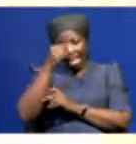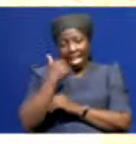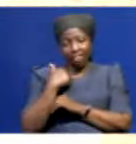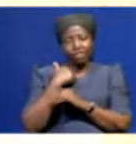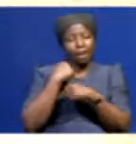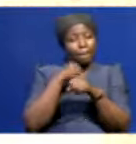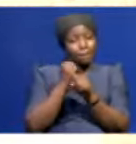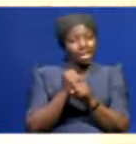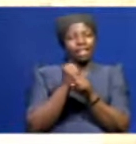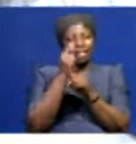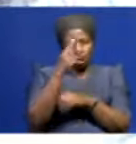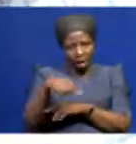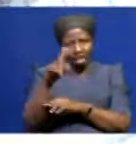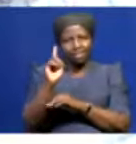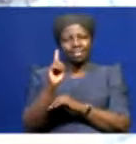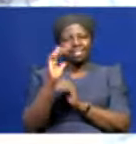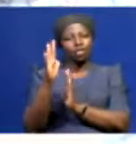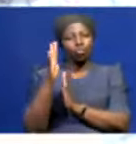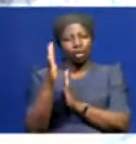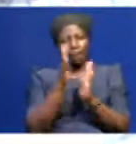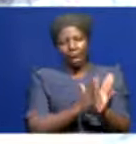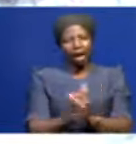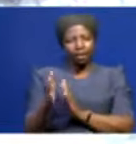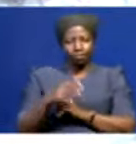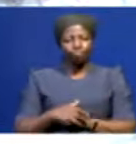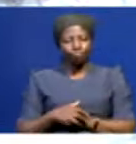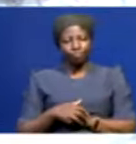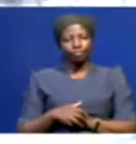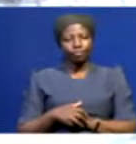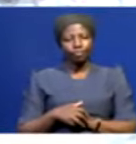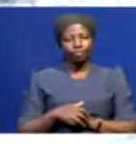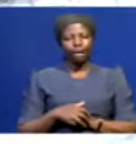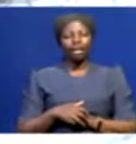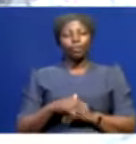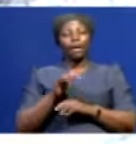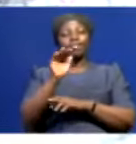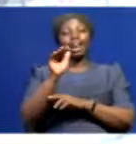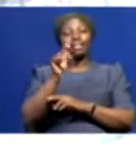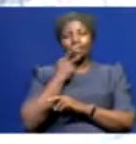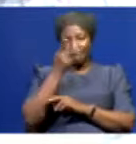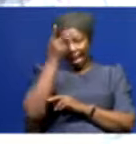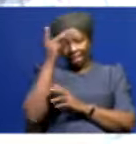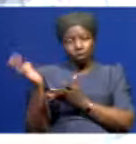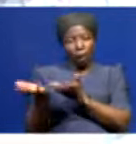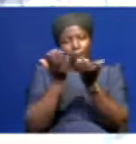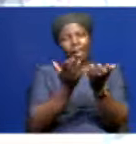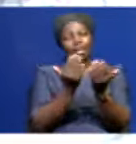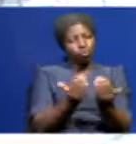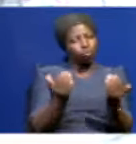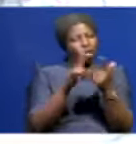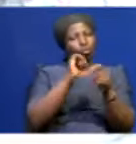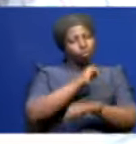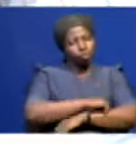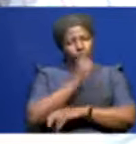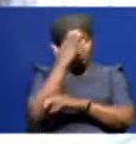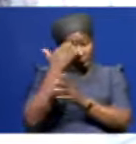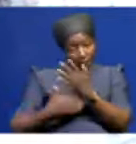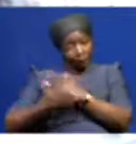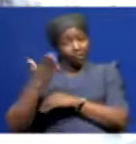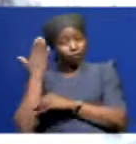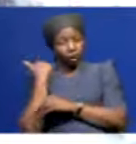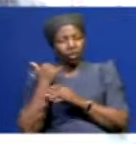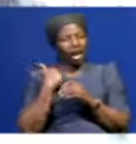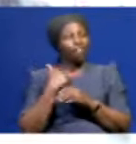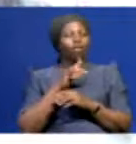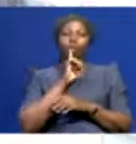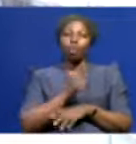necessary security arrangements. Tumemwambia wazazi waweze kurudisha watoto wao shule. Tulikuwa tumepeana directives ya kwamba shule izifunguliwe